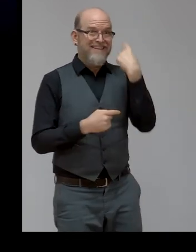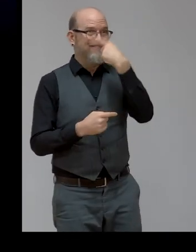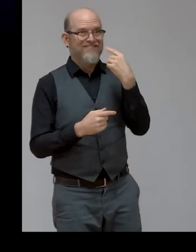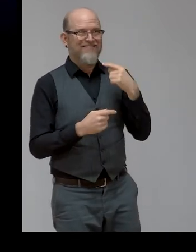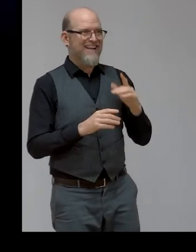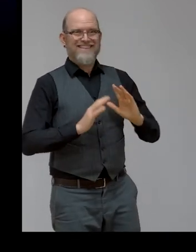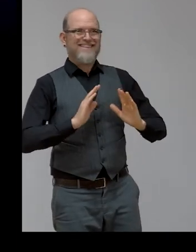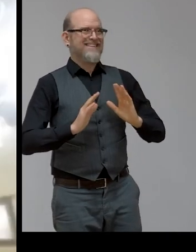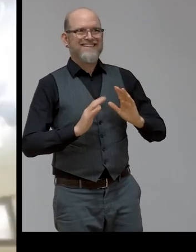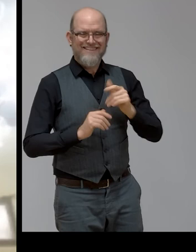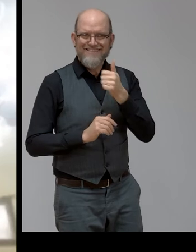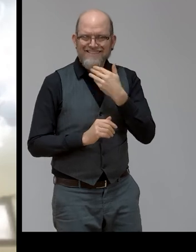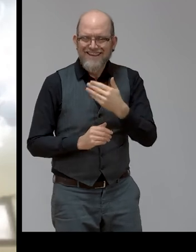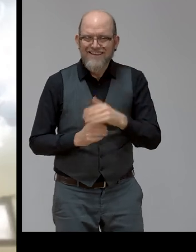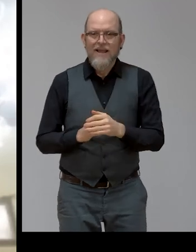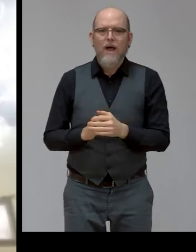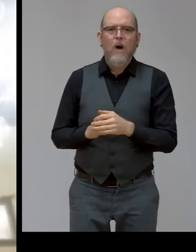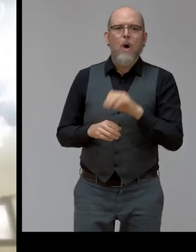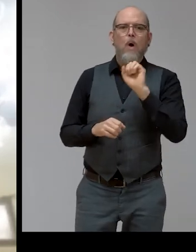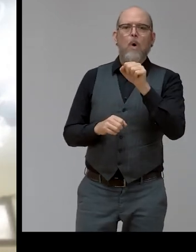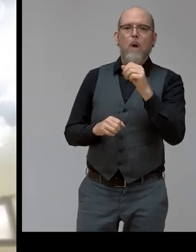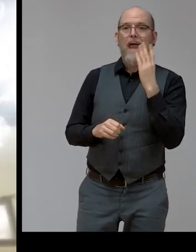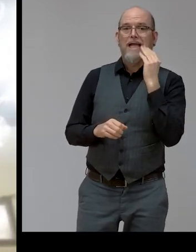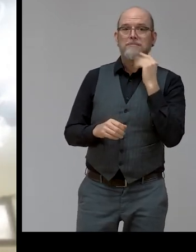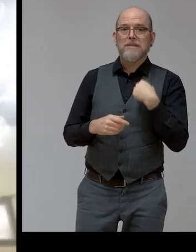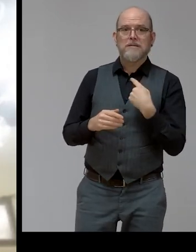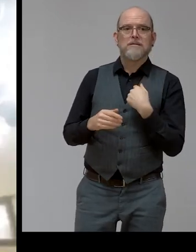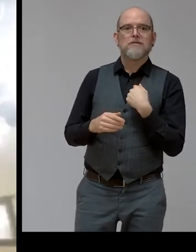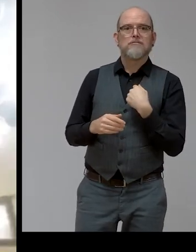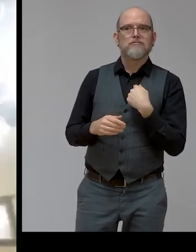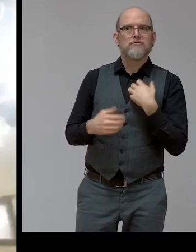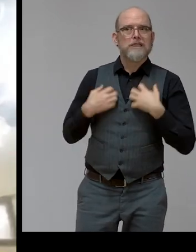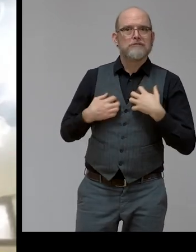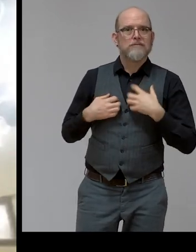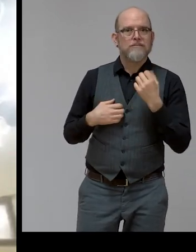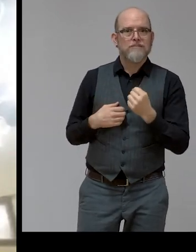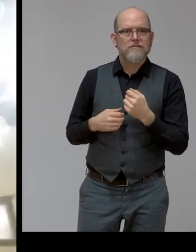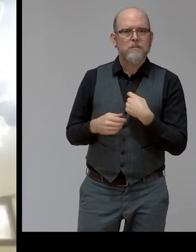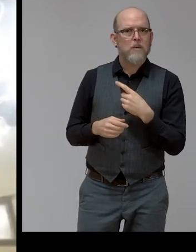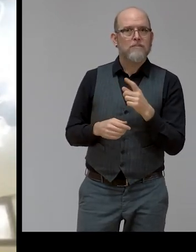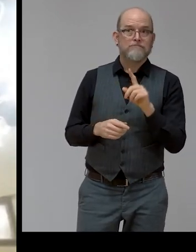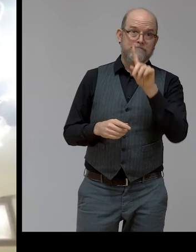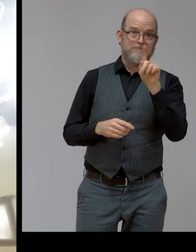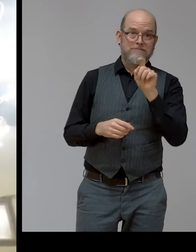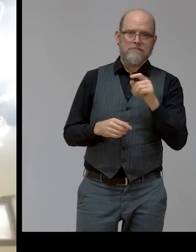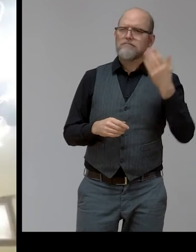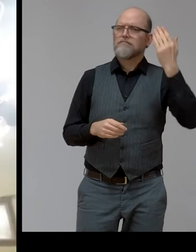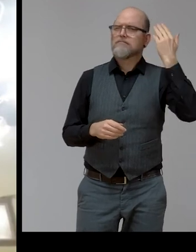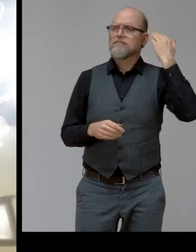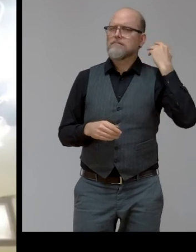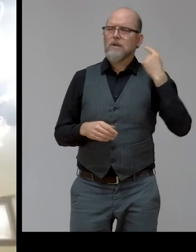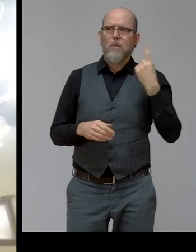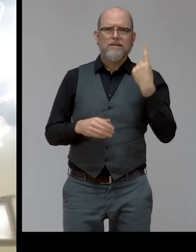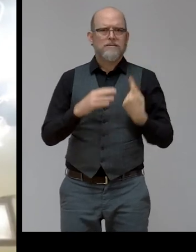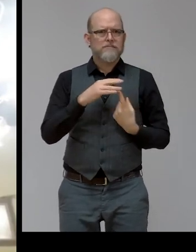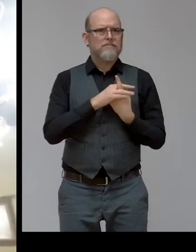Well, the experience is very interesting, because we found, for example, that when we make the laboratories